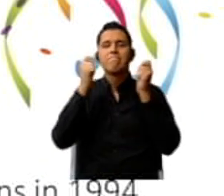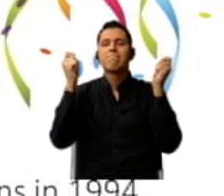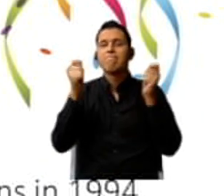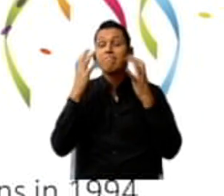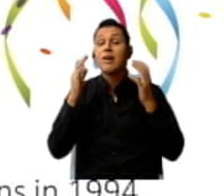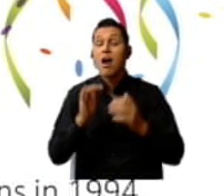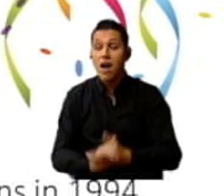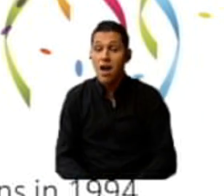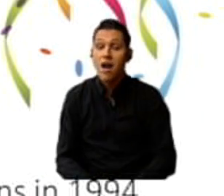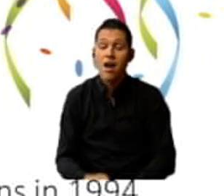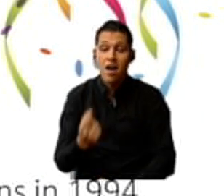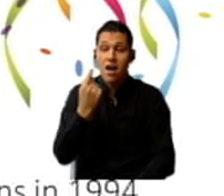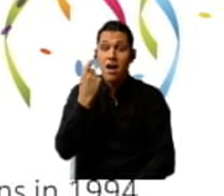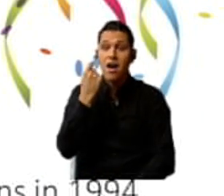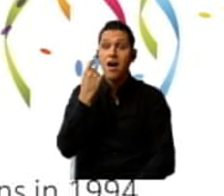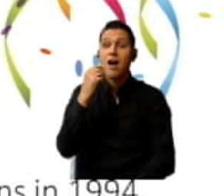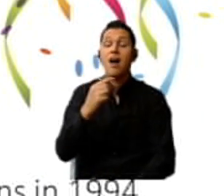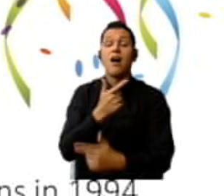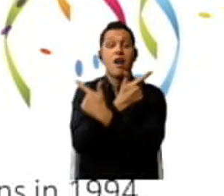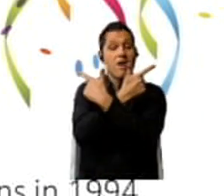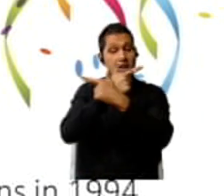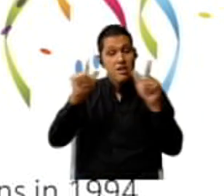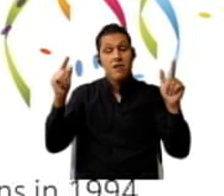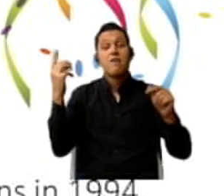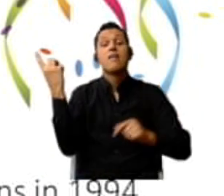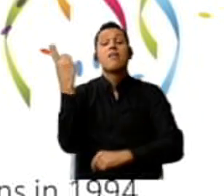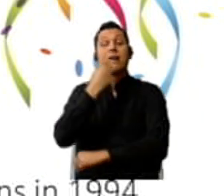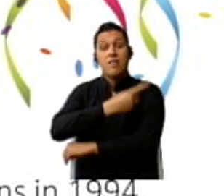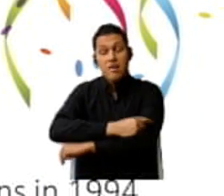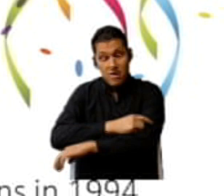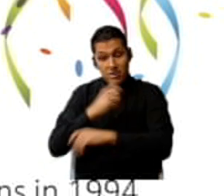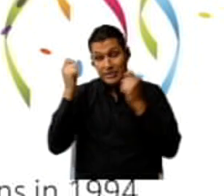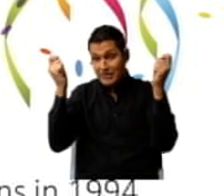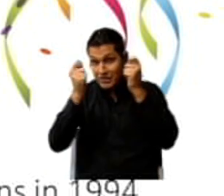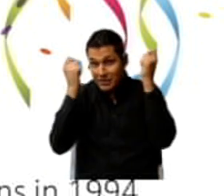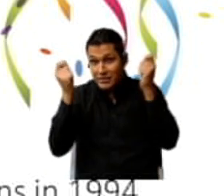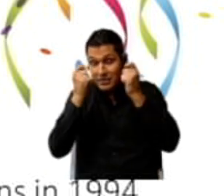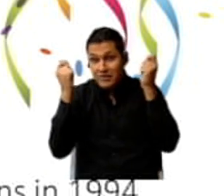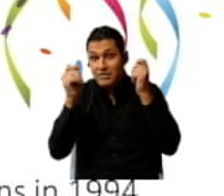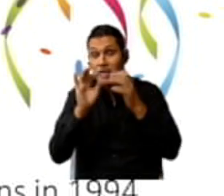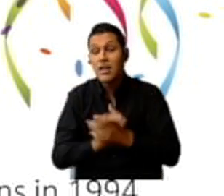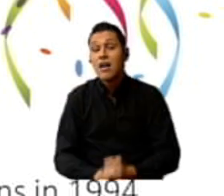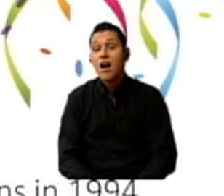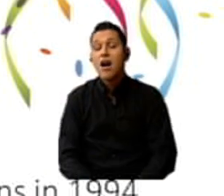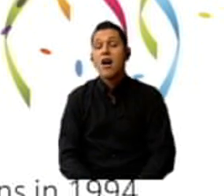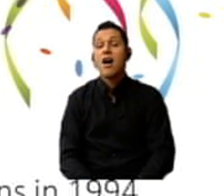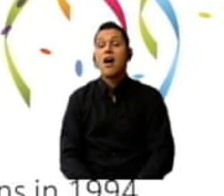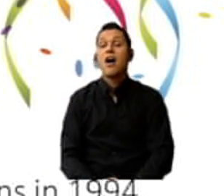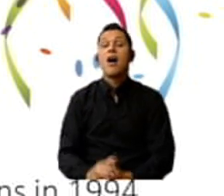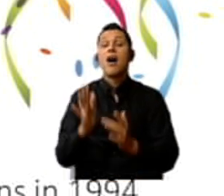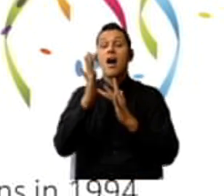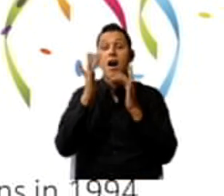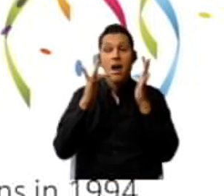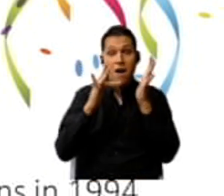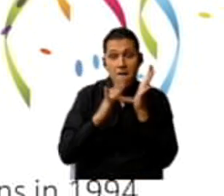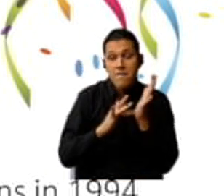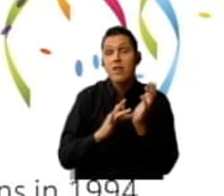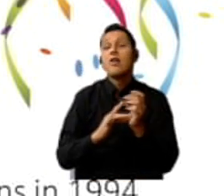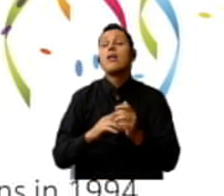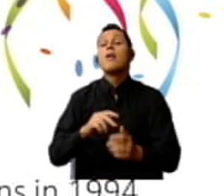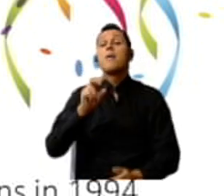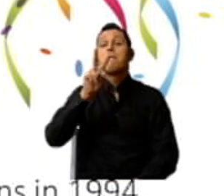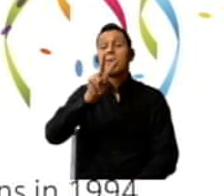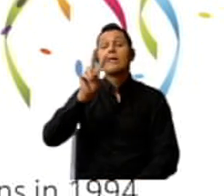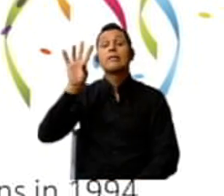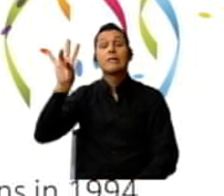Day. And what is that? Well, it is celebrated on April the 27th. And